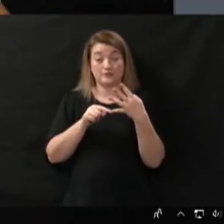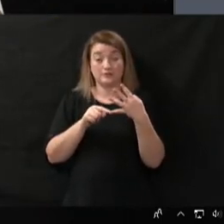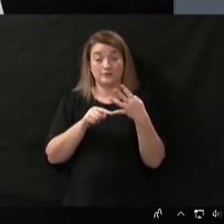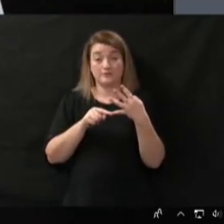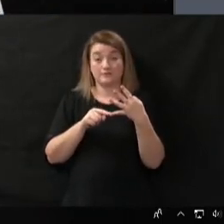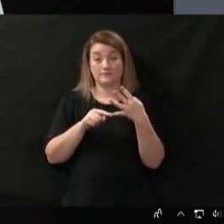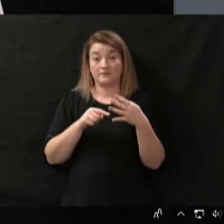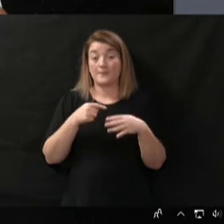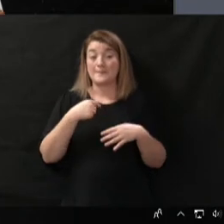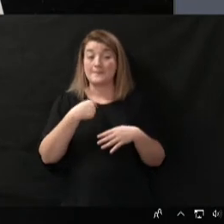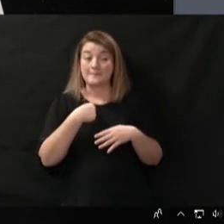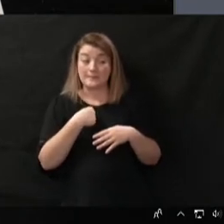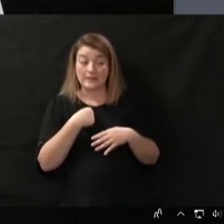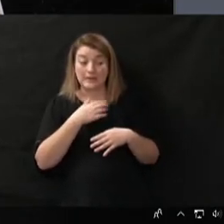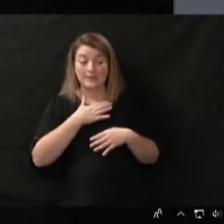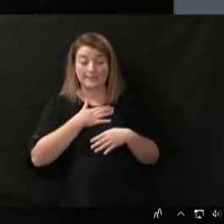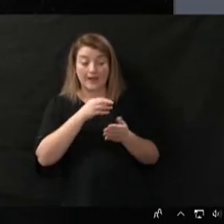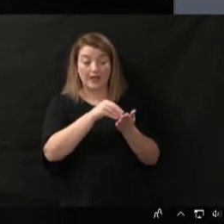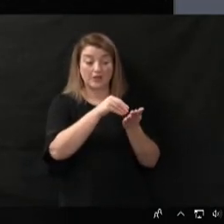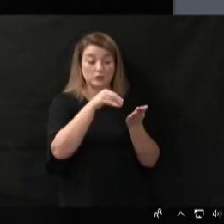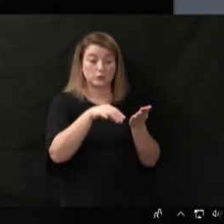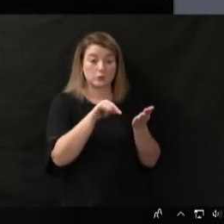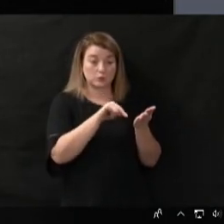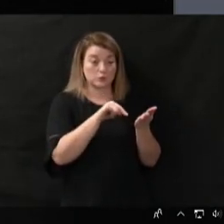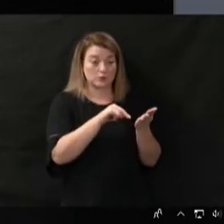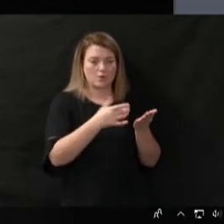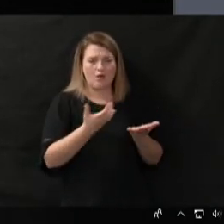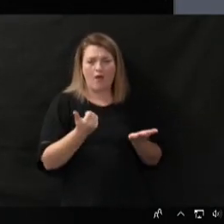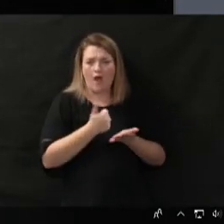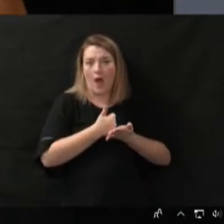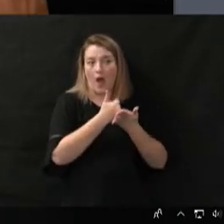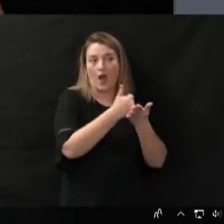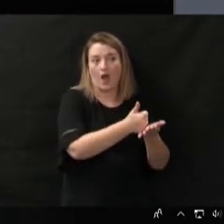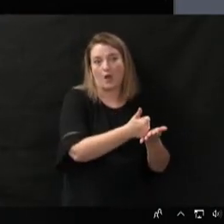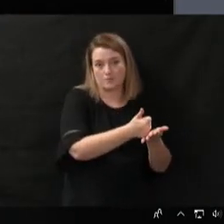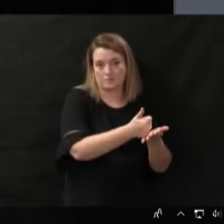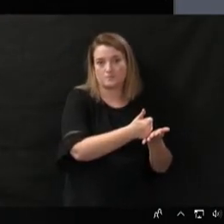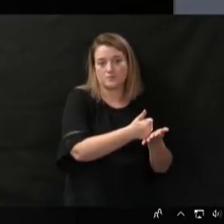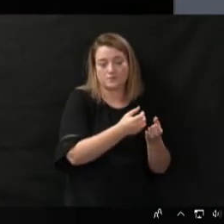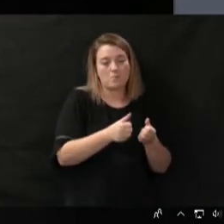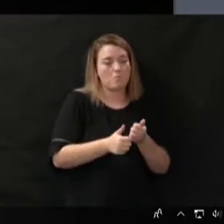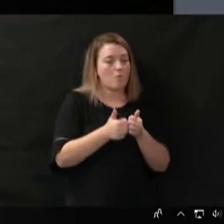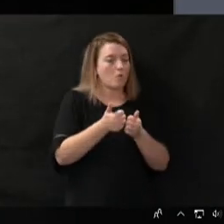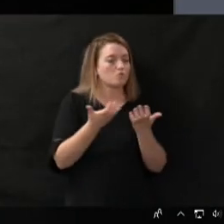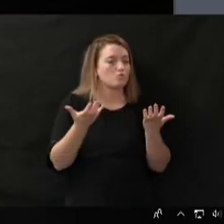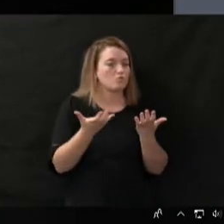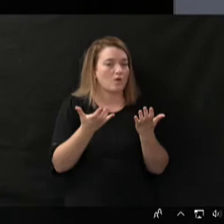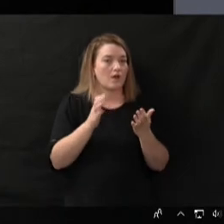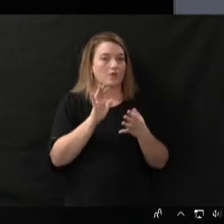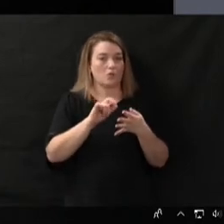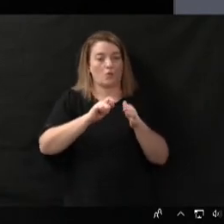and for my kids, what helps them the most is those keywords. Okay?